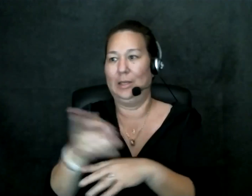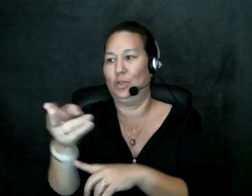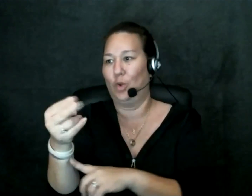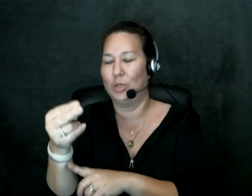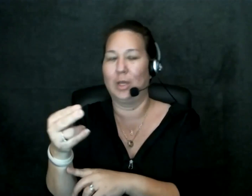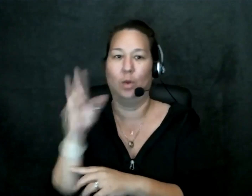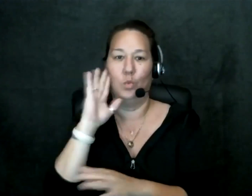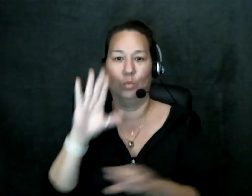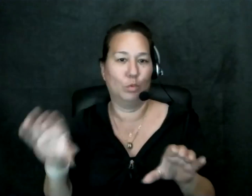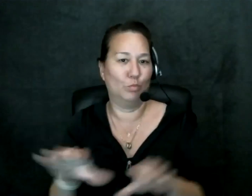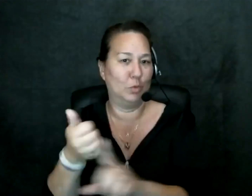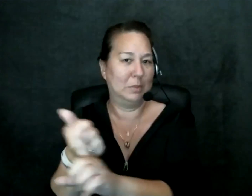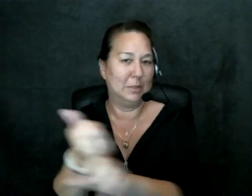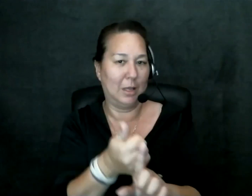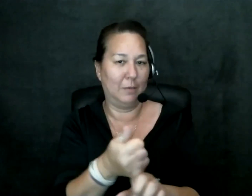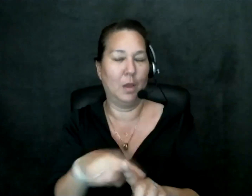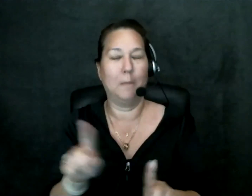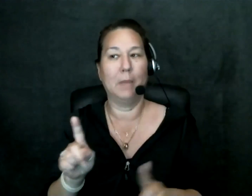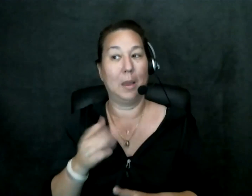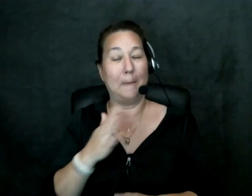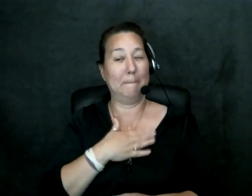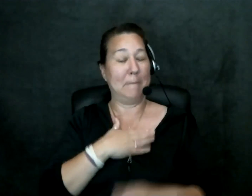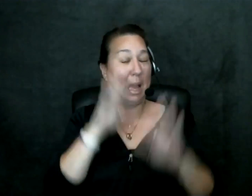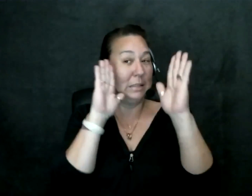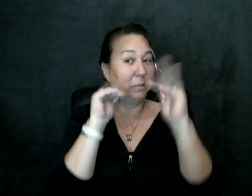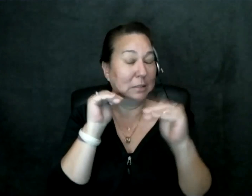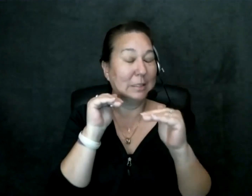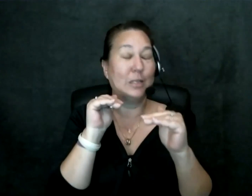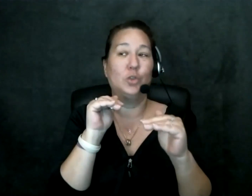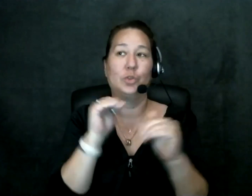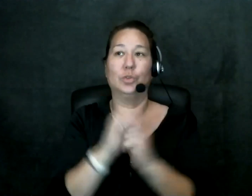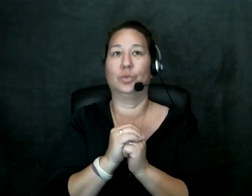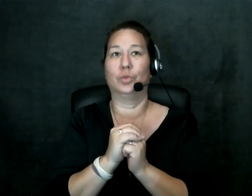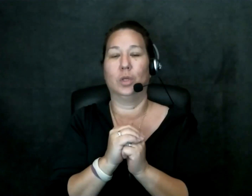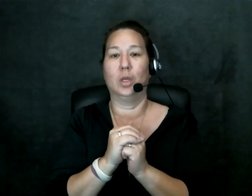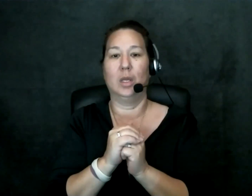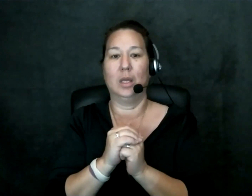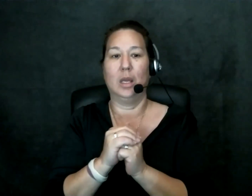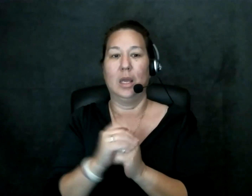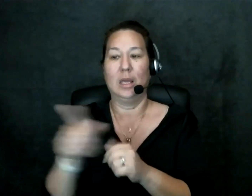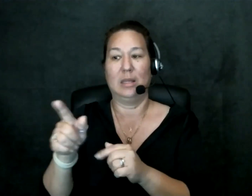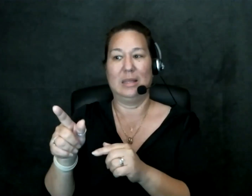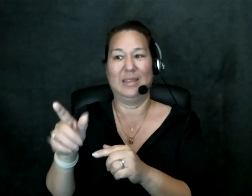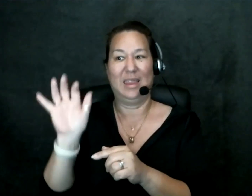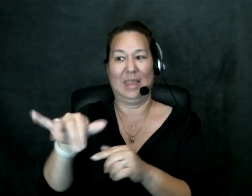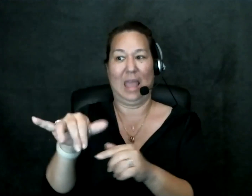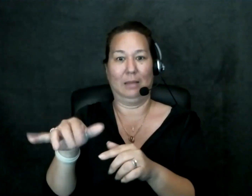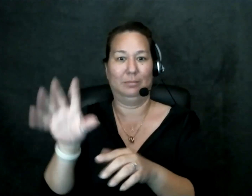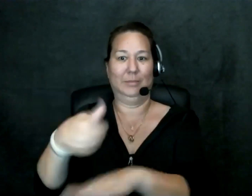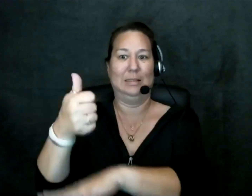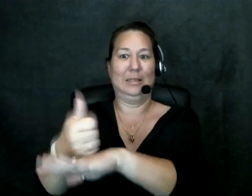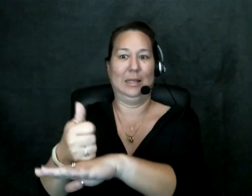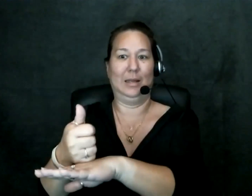do. But my expectation is that those standards are there for a reason and are